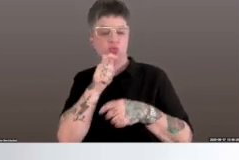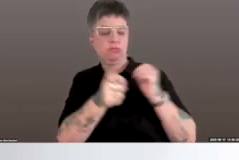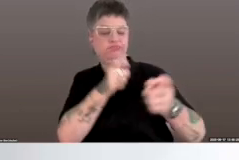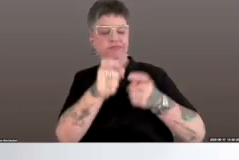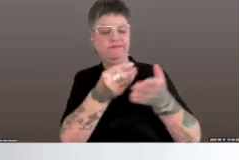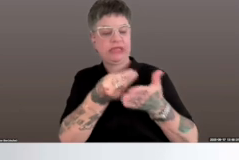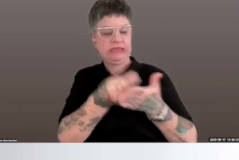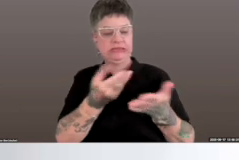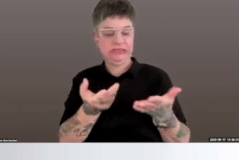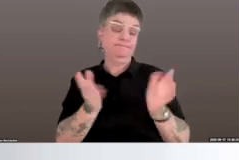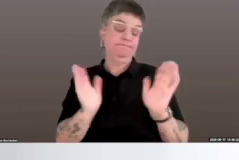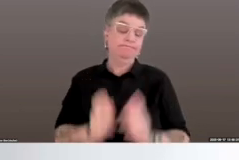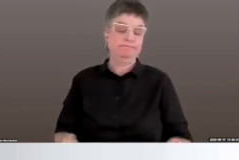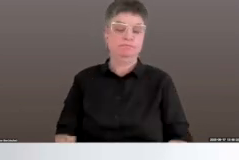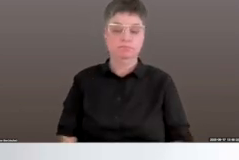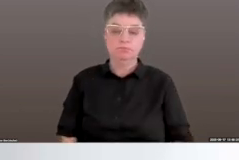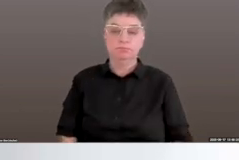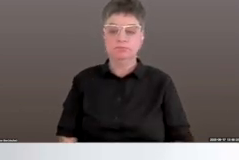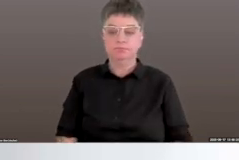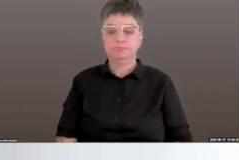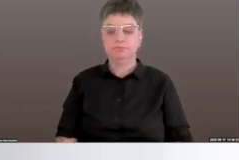Okay, yeah.